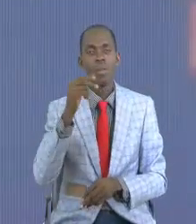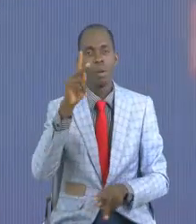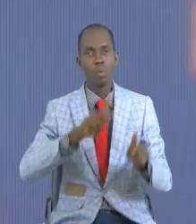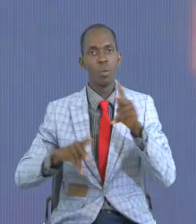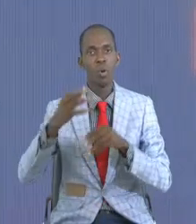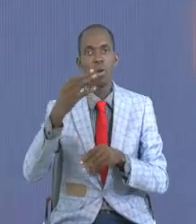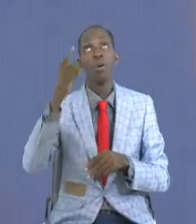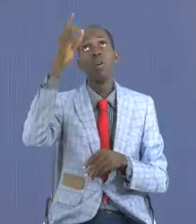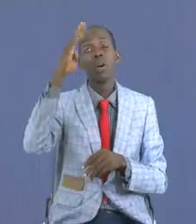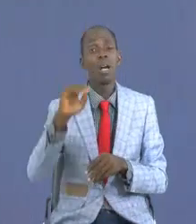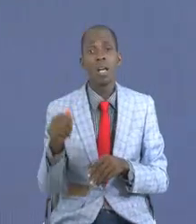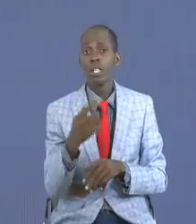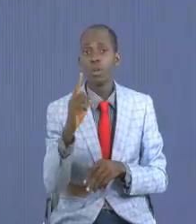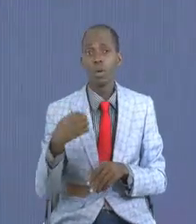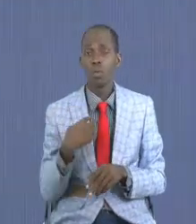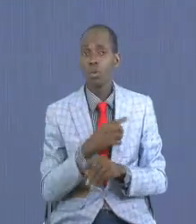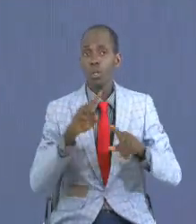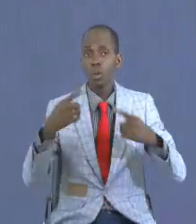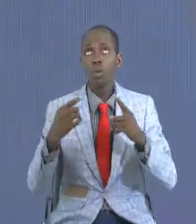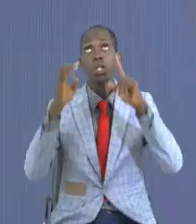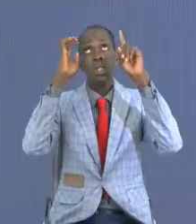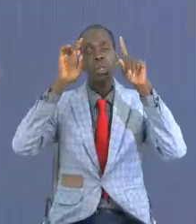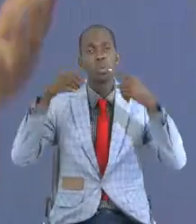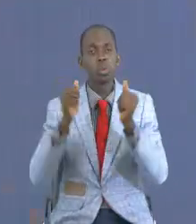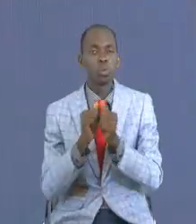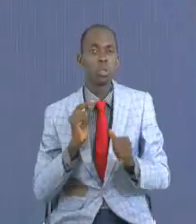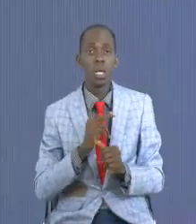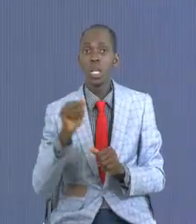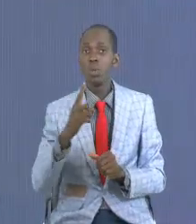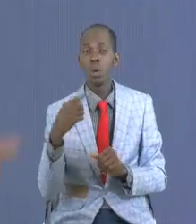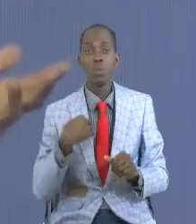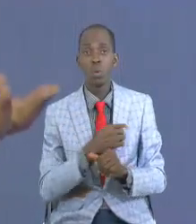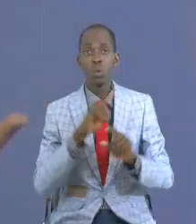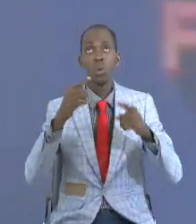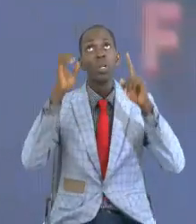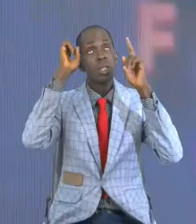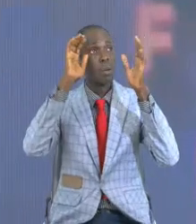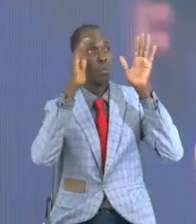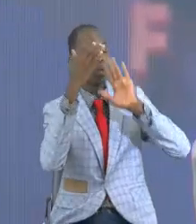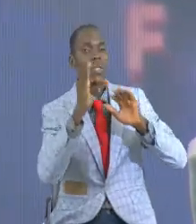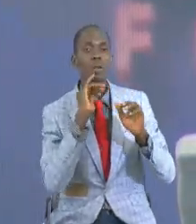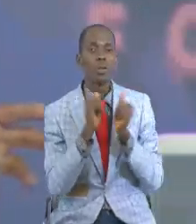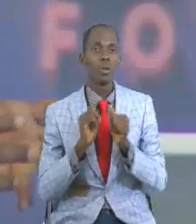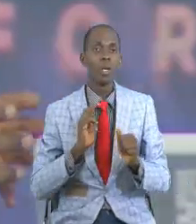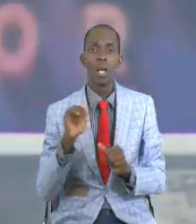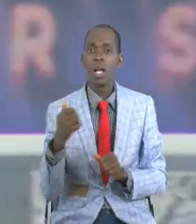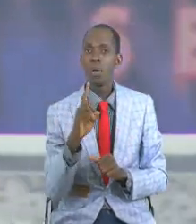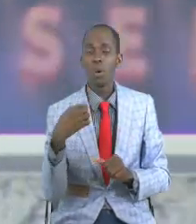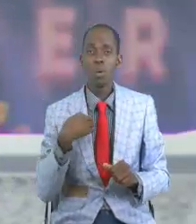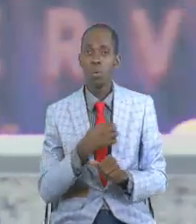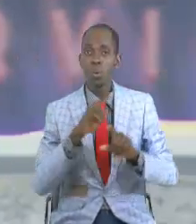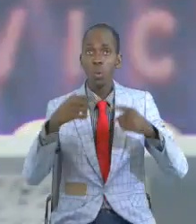anywhere we go, he goes with us. Anywhere we go, he's present with us. Anywhere we go, his